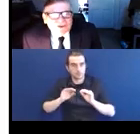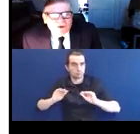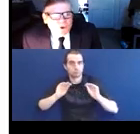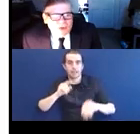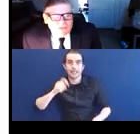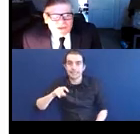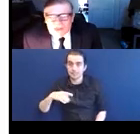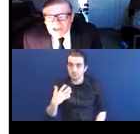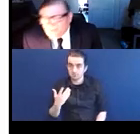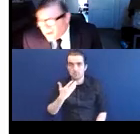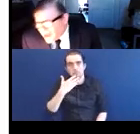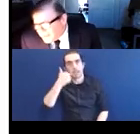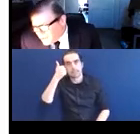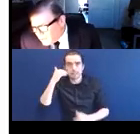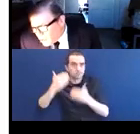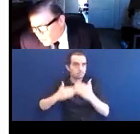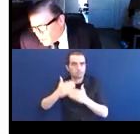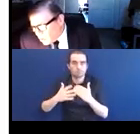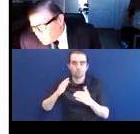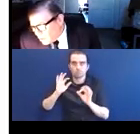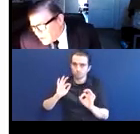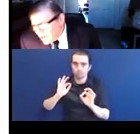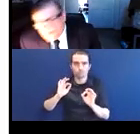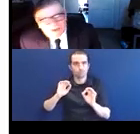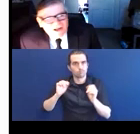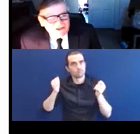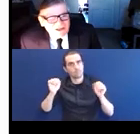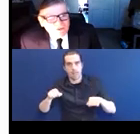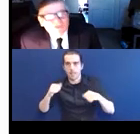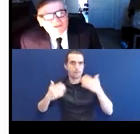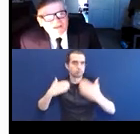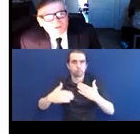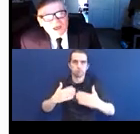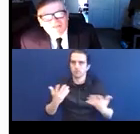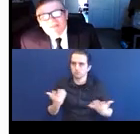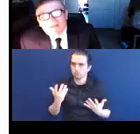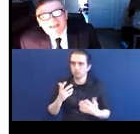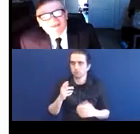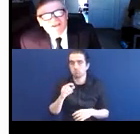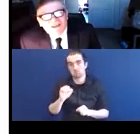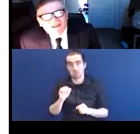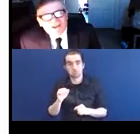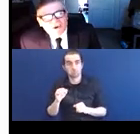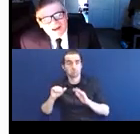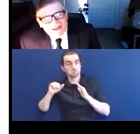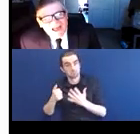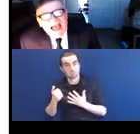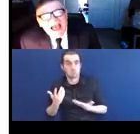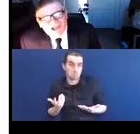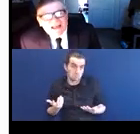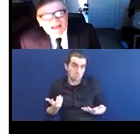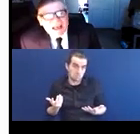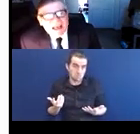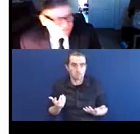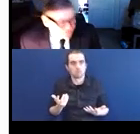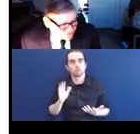So you can call that number 6 if you like, but what are your answers to number 6? What's the best way of making these things that are already there